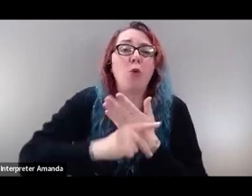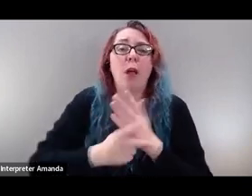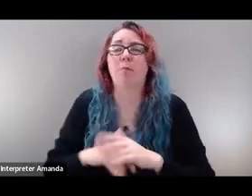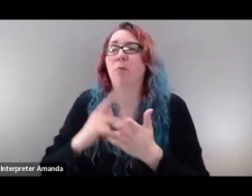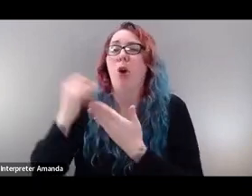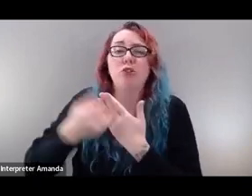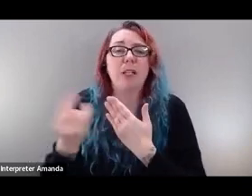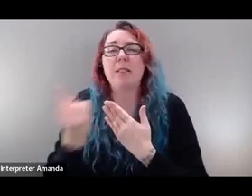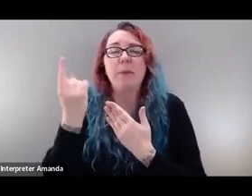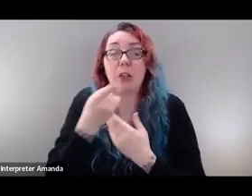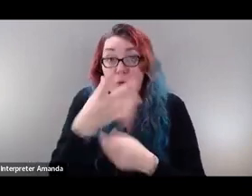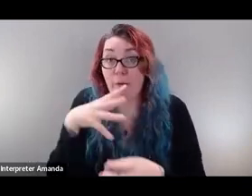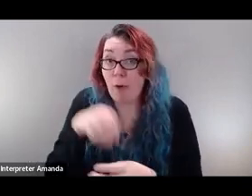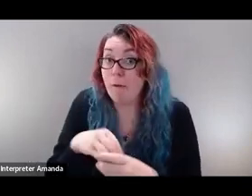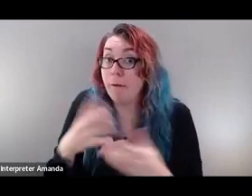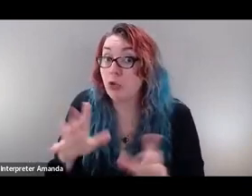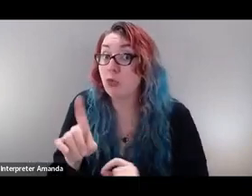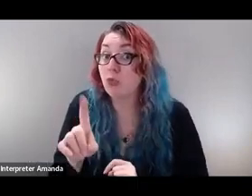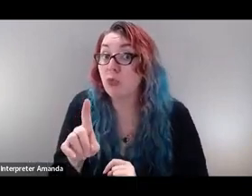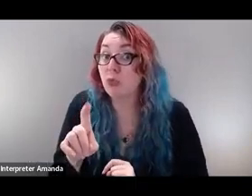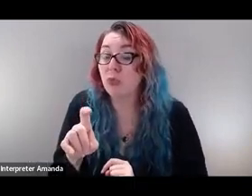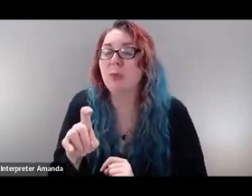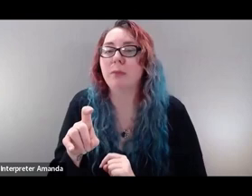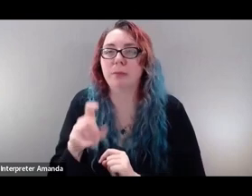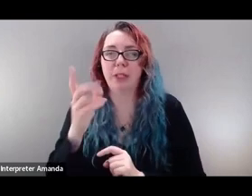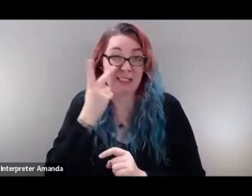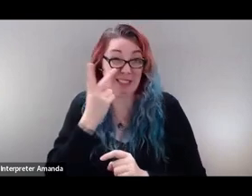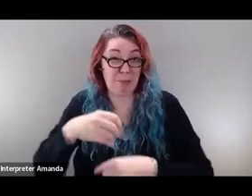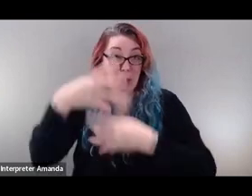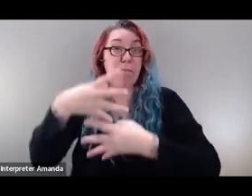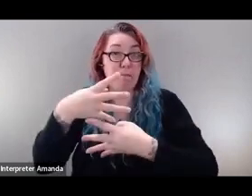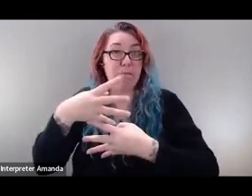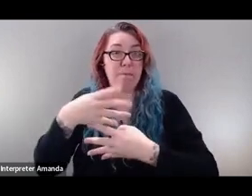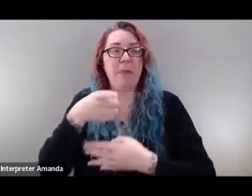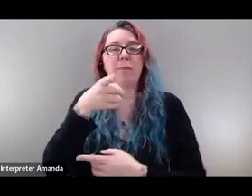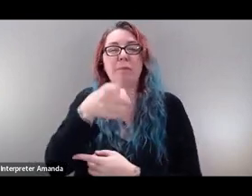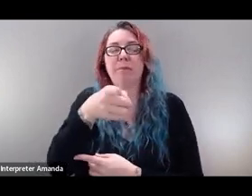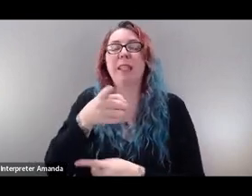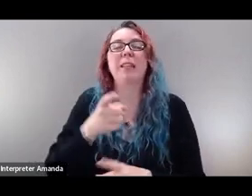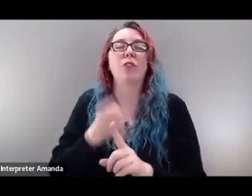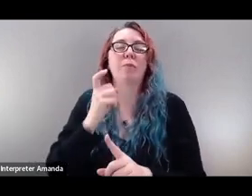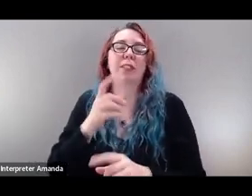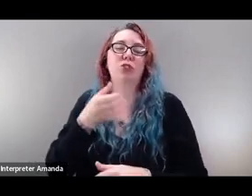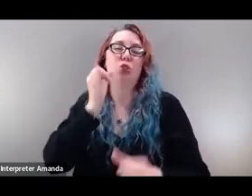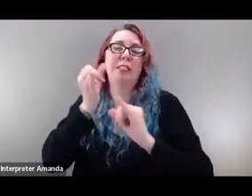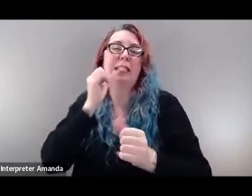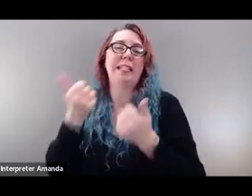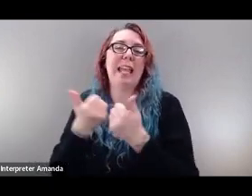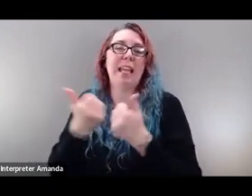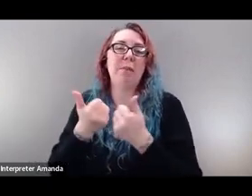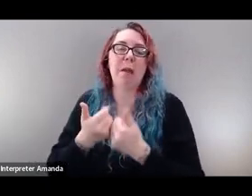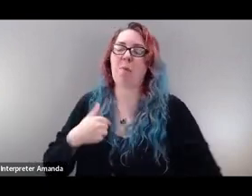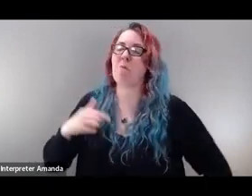And here's the survey. So we drew inspiration from the drinking game Never Have I Ever. So we have